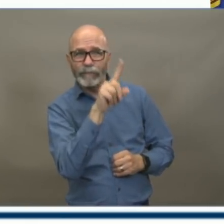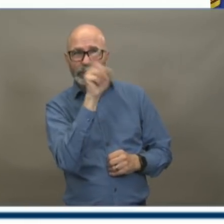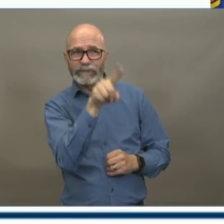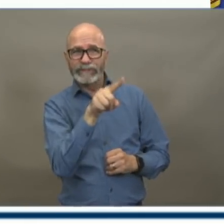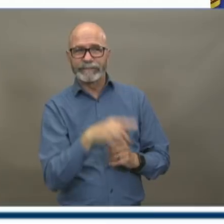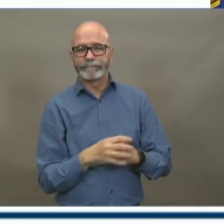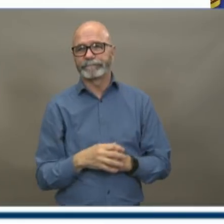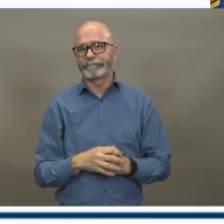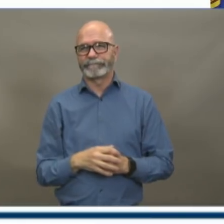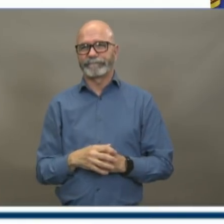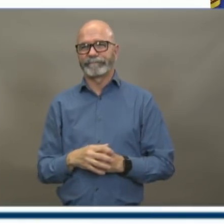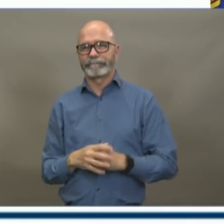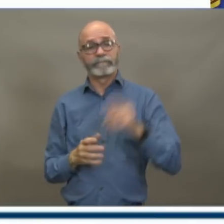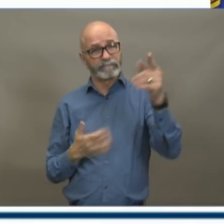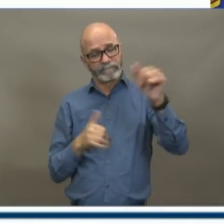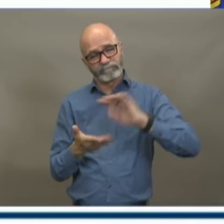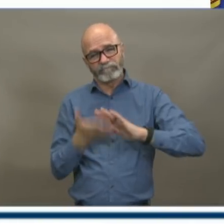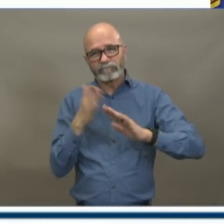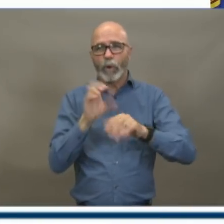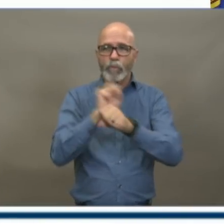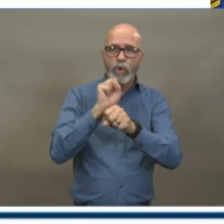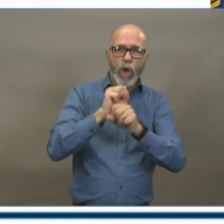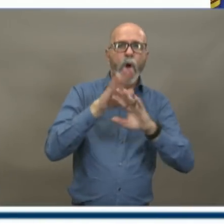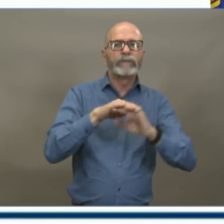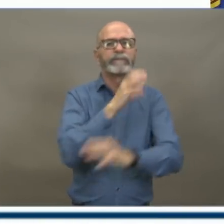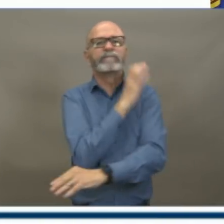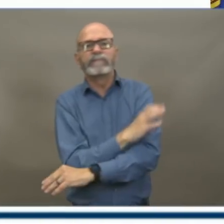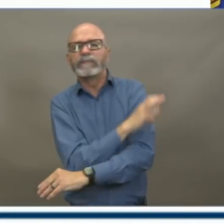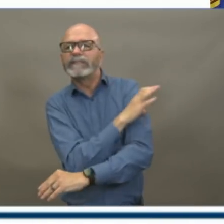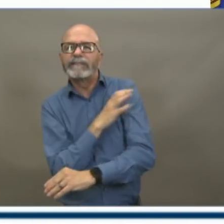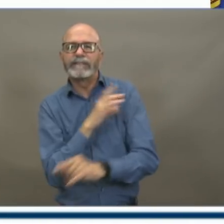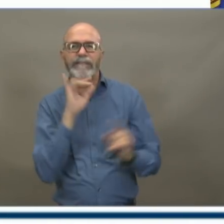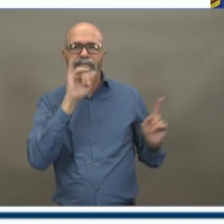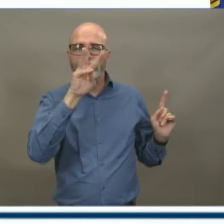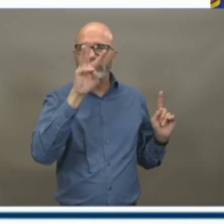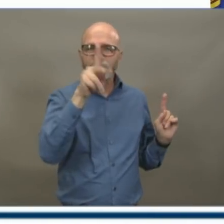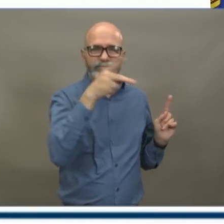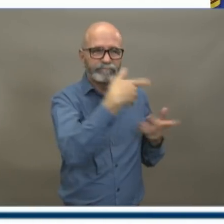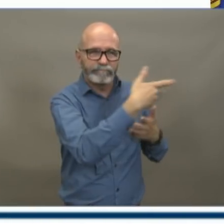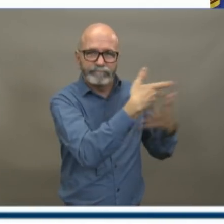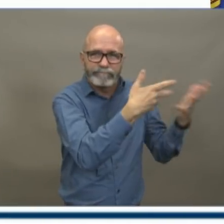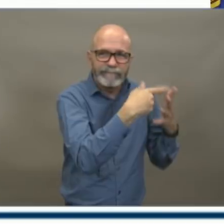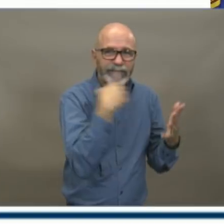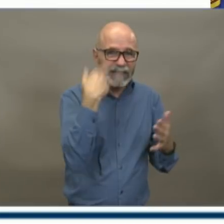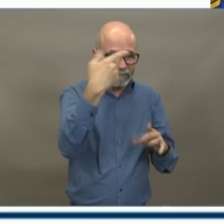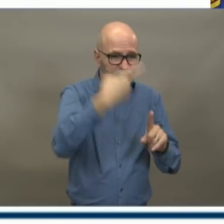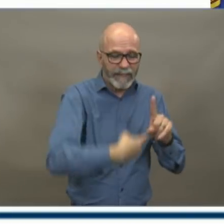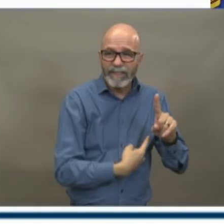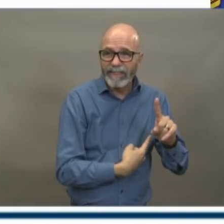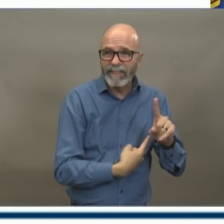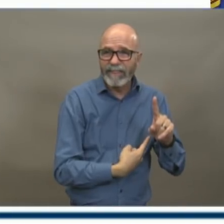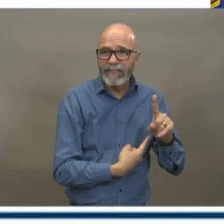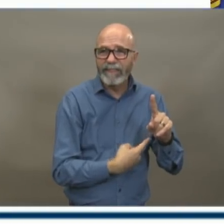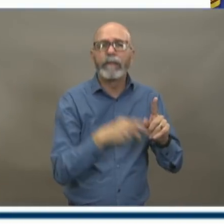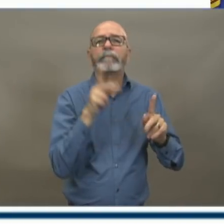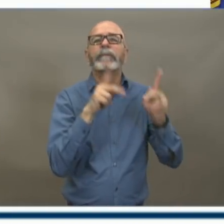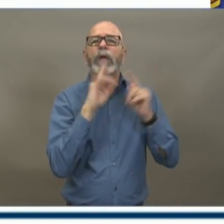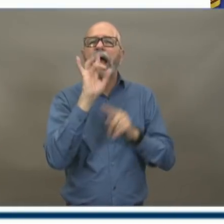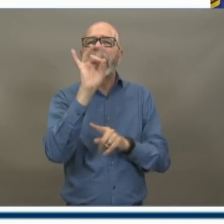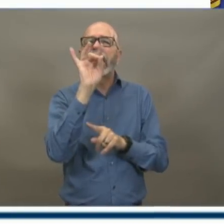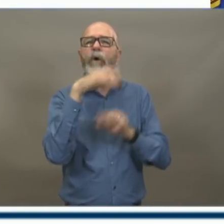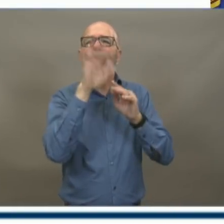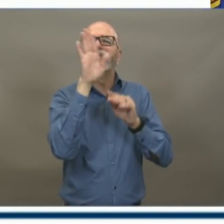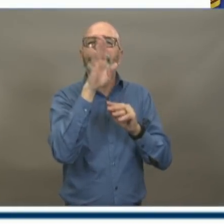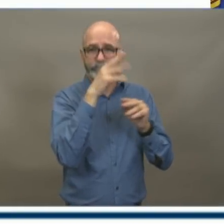for the IWK clinic next month for people over 80, but do you have a sense of how many